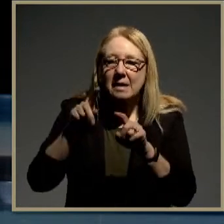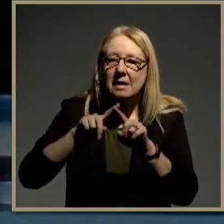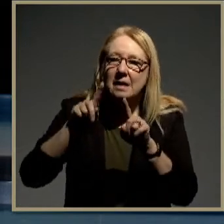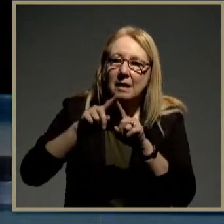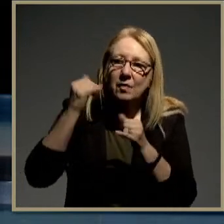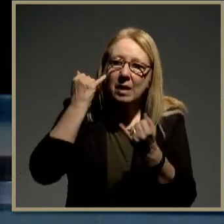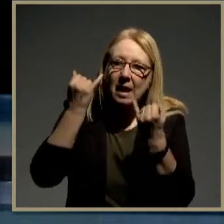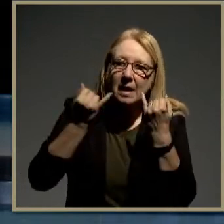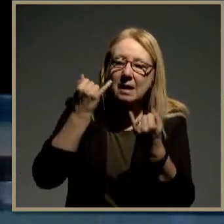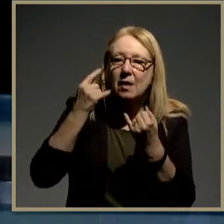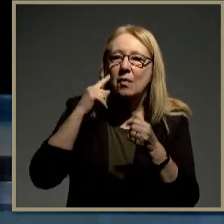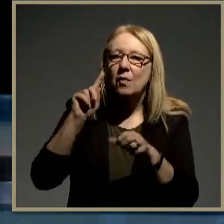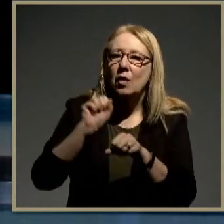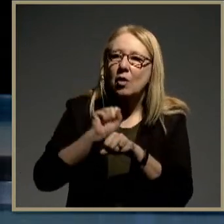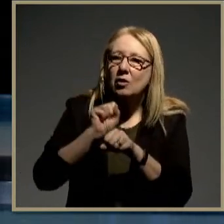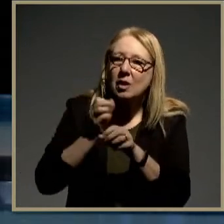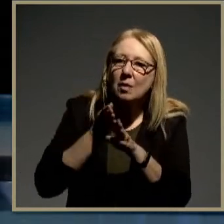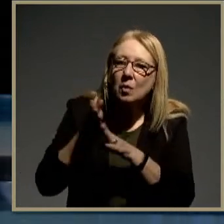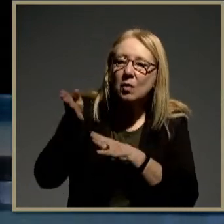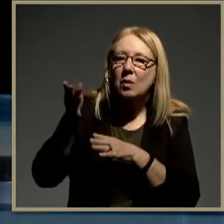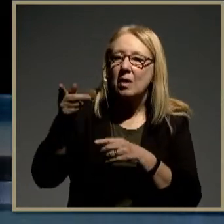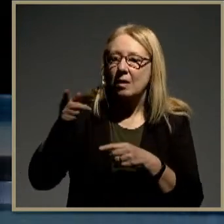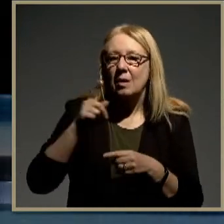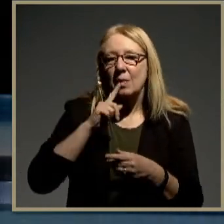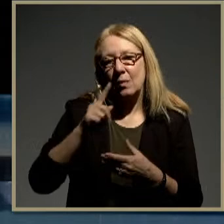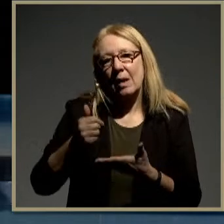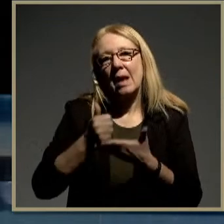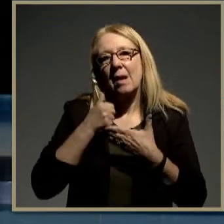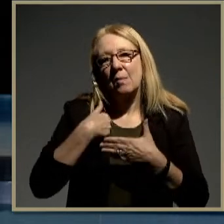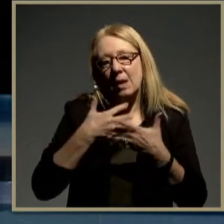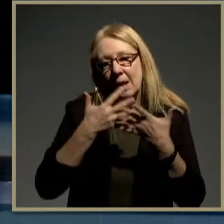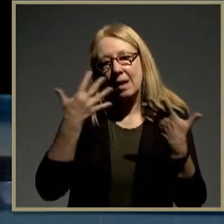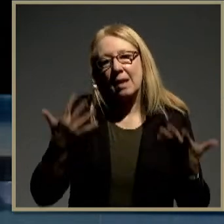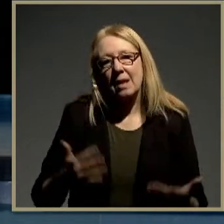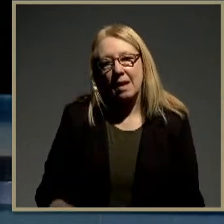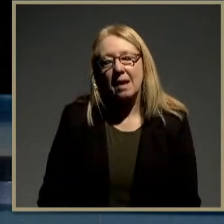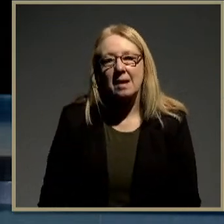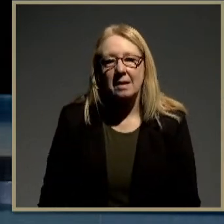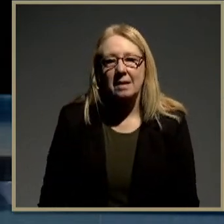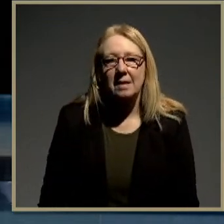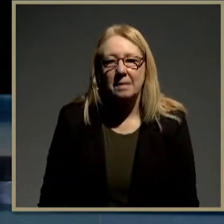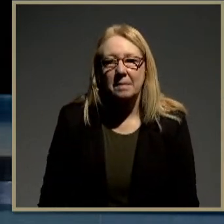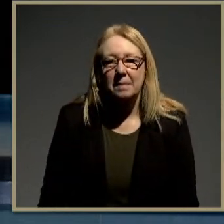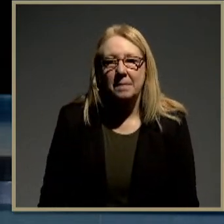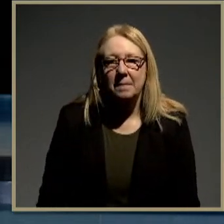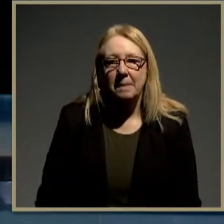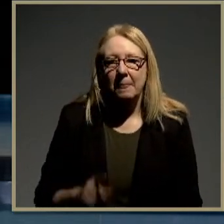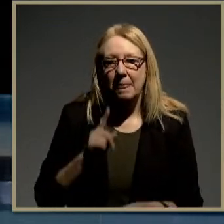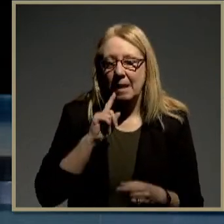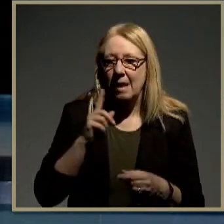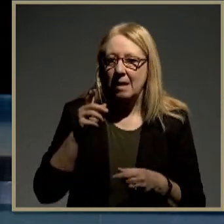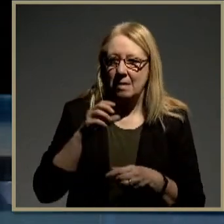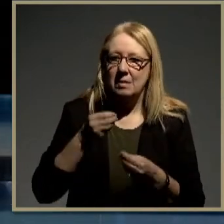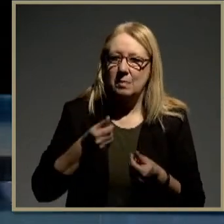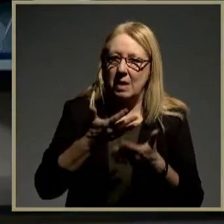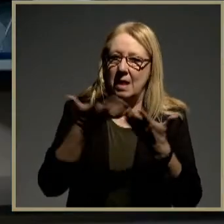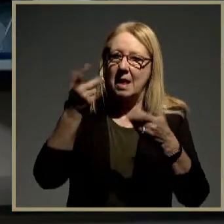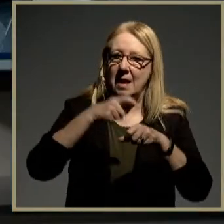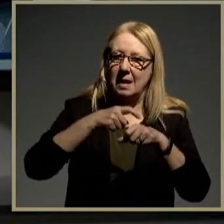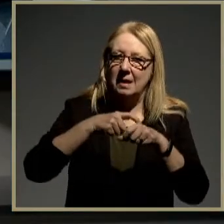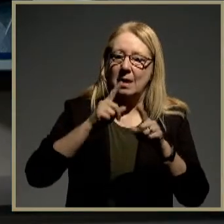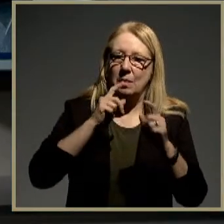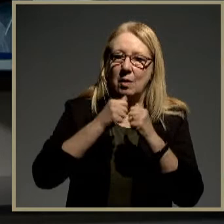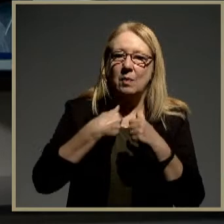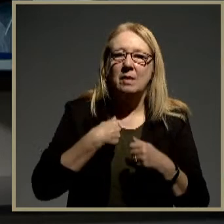science. And they were always willing to talk with me. And that was a big part in my decision of just deciding to pursue medicine, just being able to have those conversations with